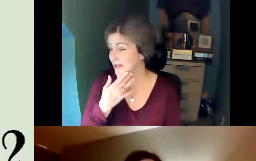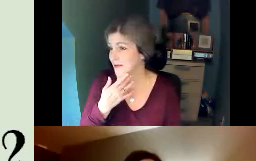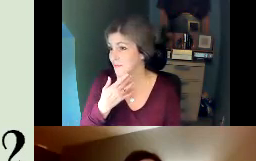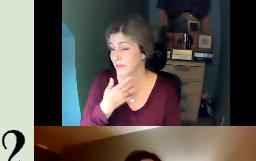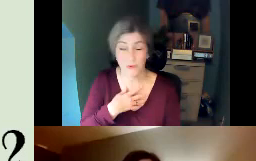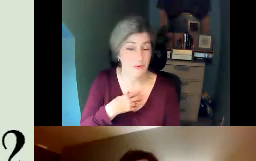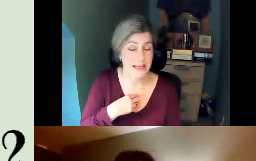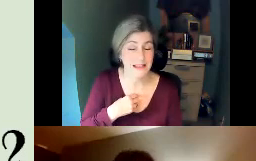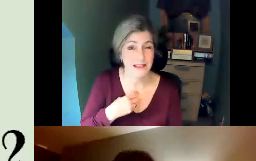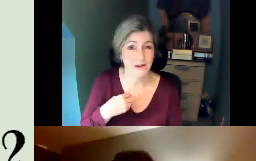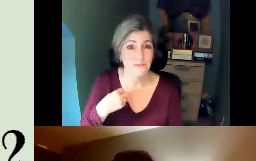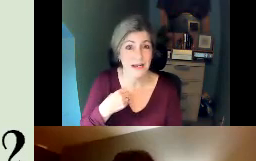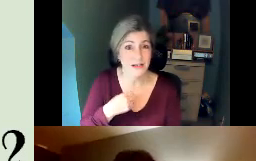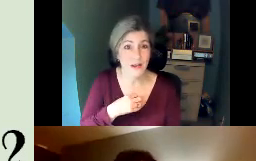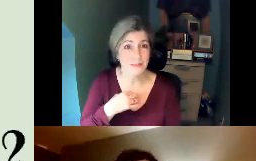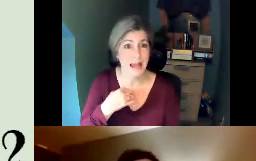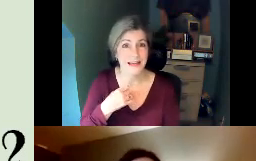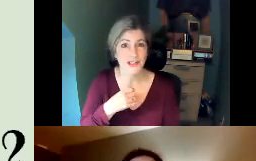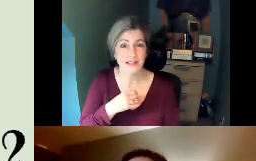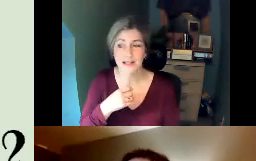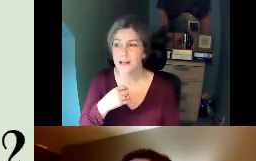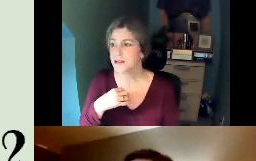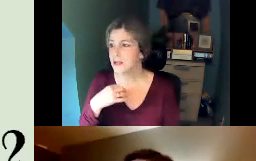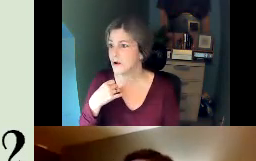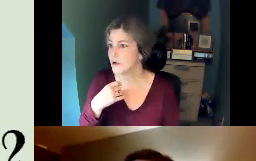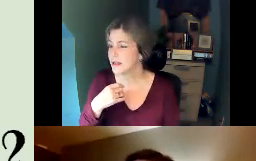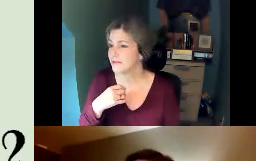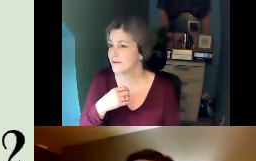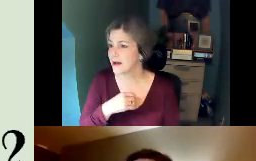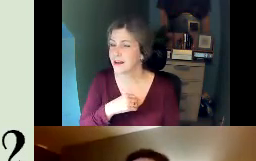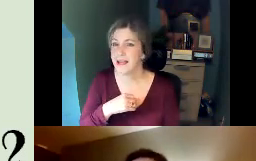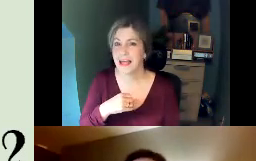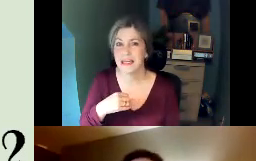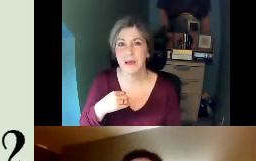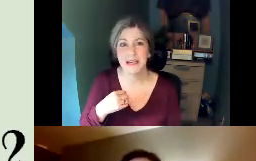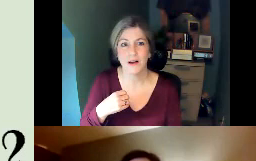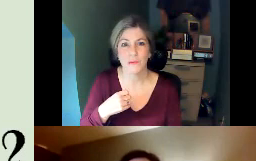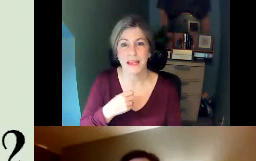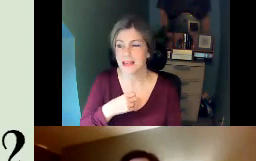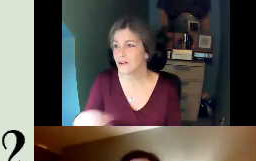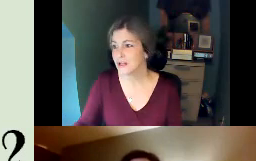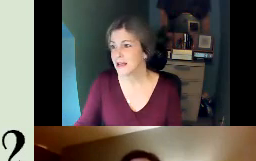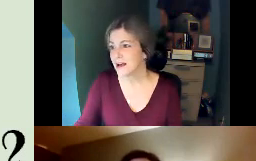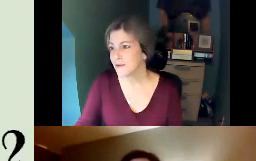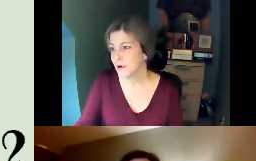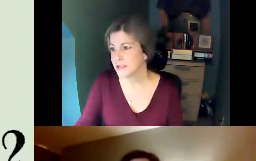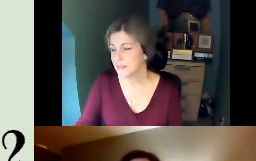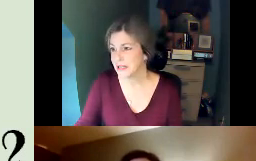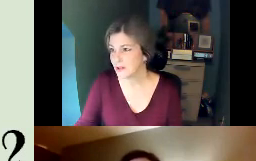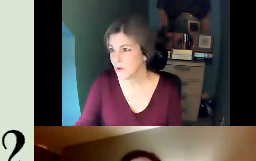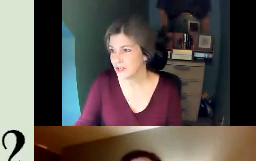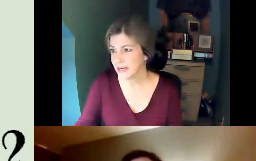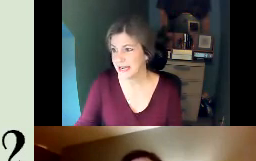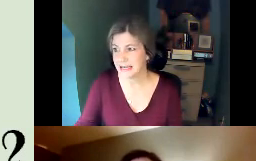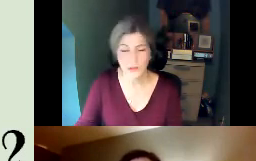about when would they get their financial aid packages. So if anybody on our panel wants to